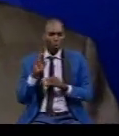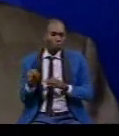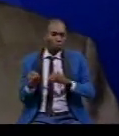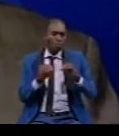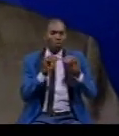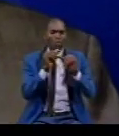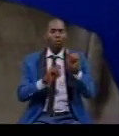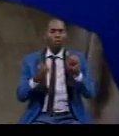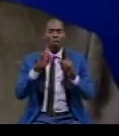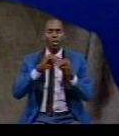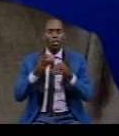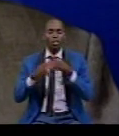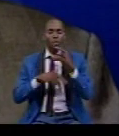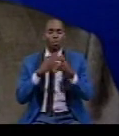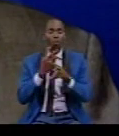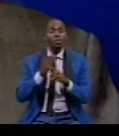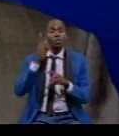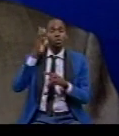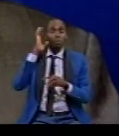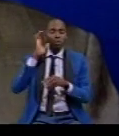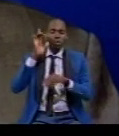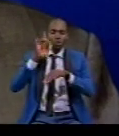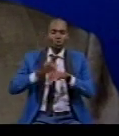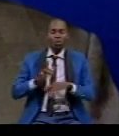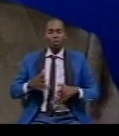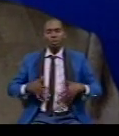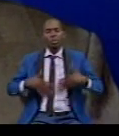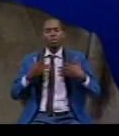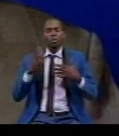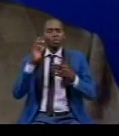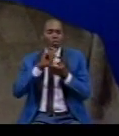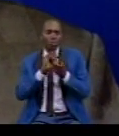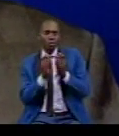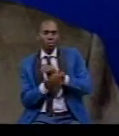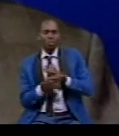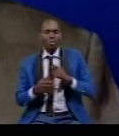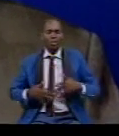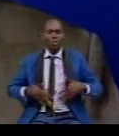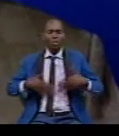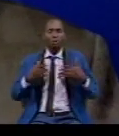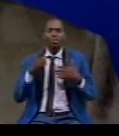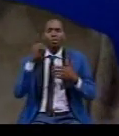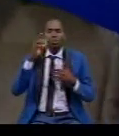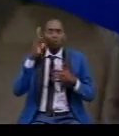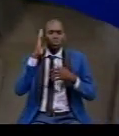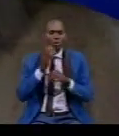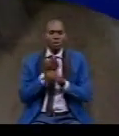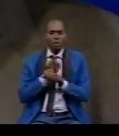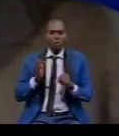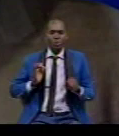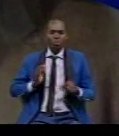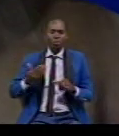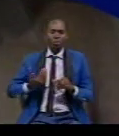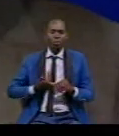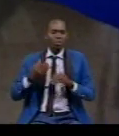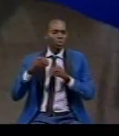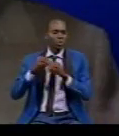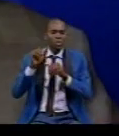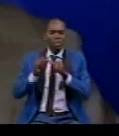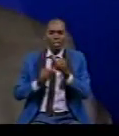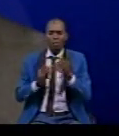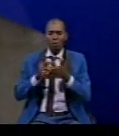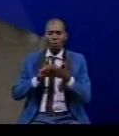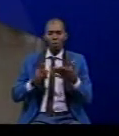When you confess and when you forsake, you forsake.